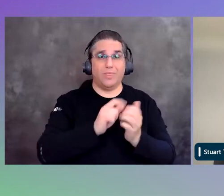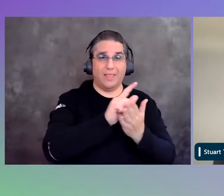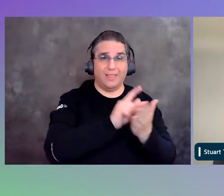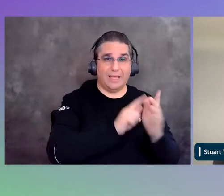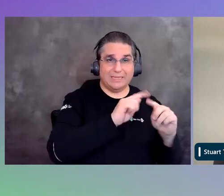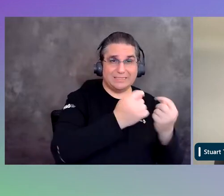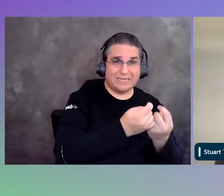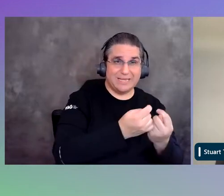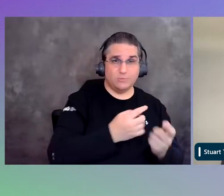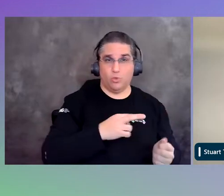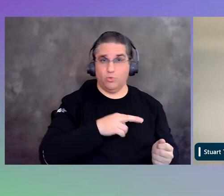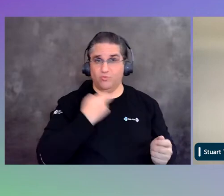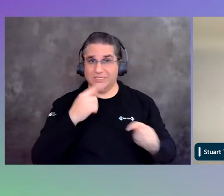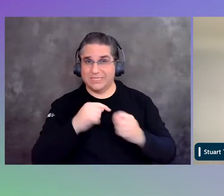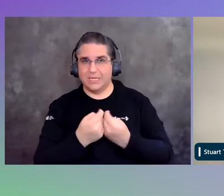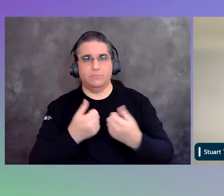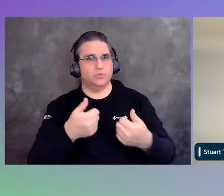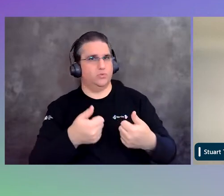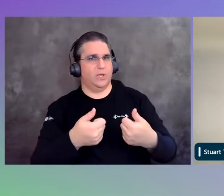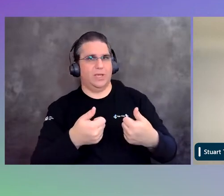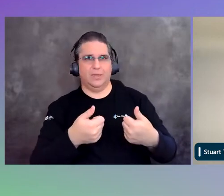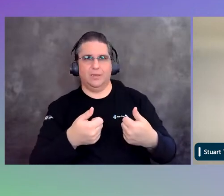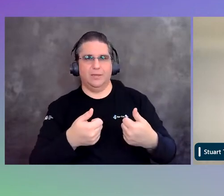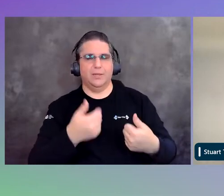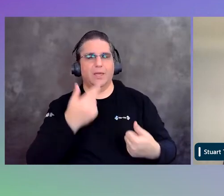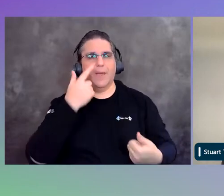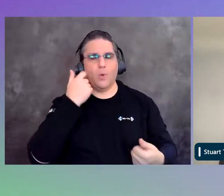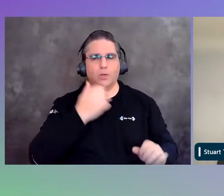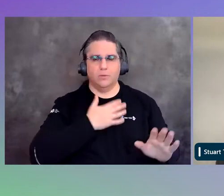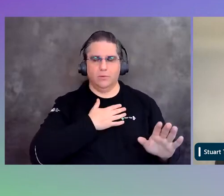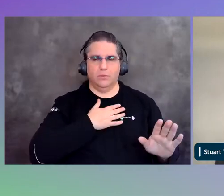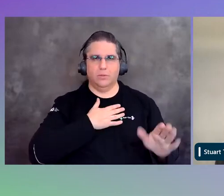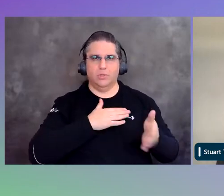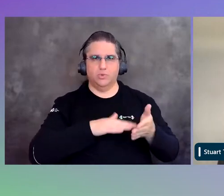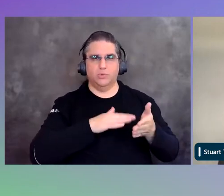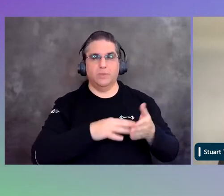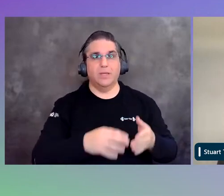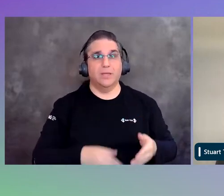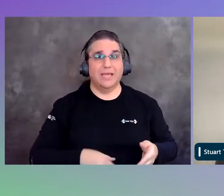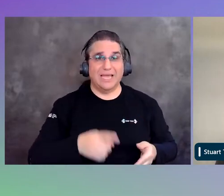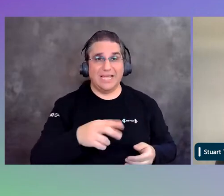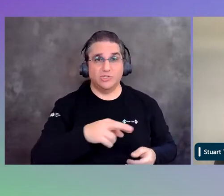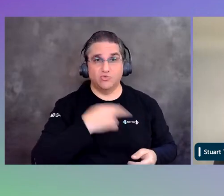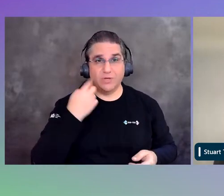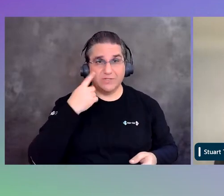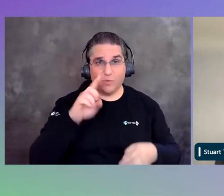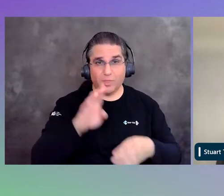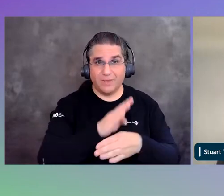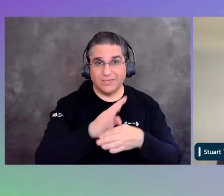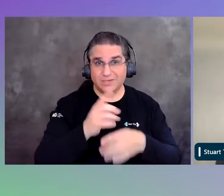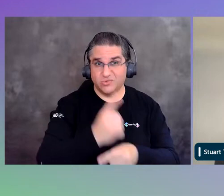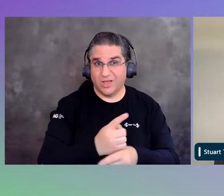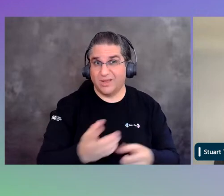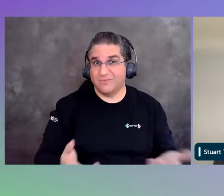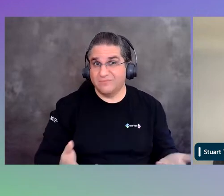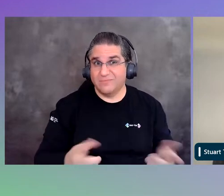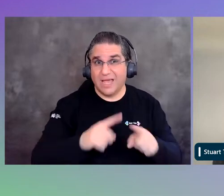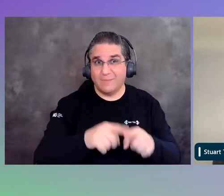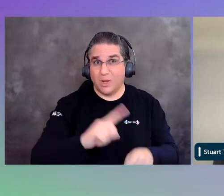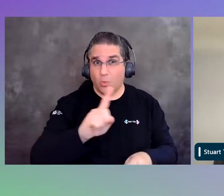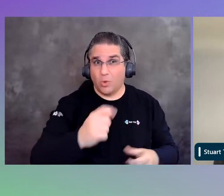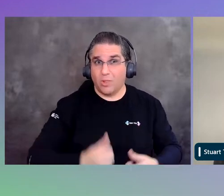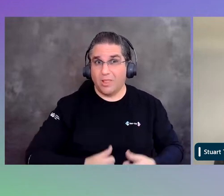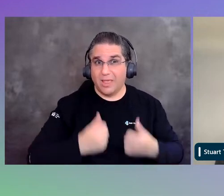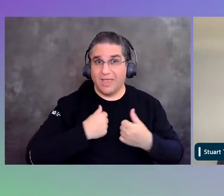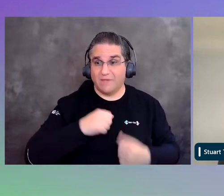great, because, excuse me, it is a risk for the business, right? Depending on where you live, even in the US, right,